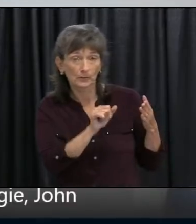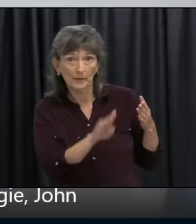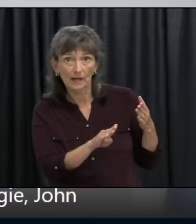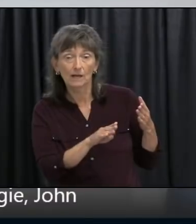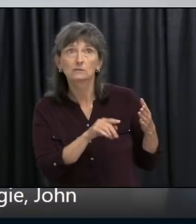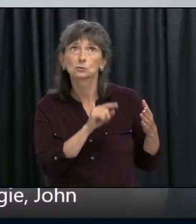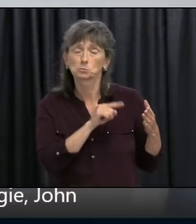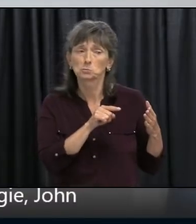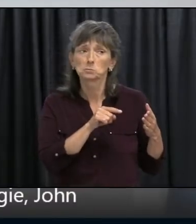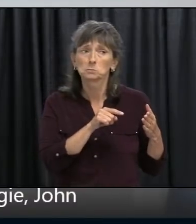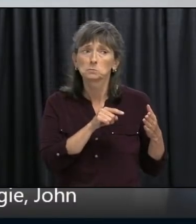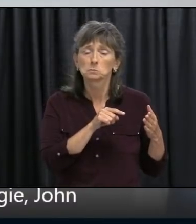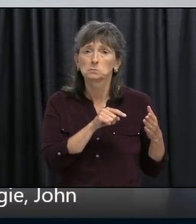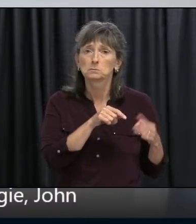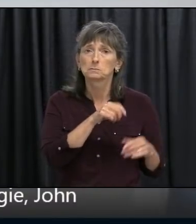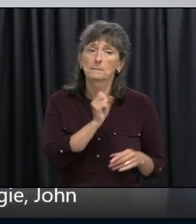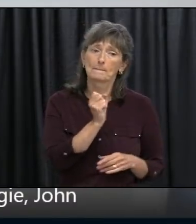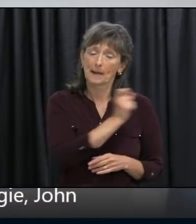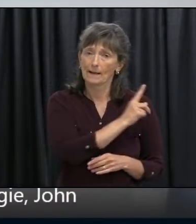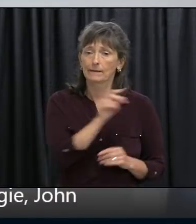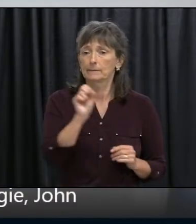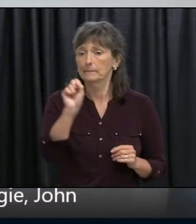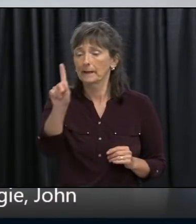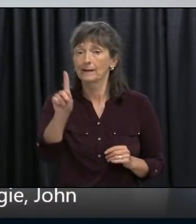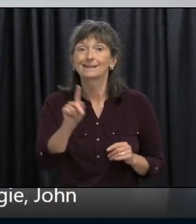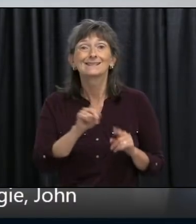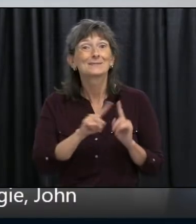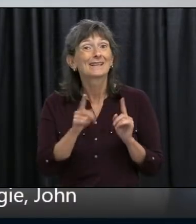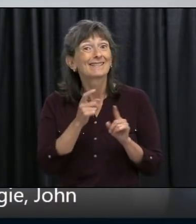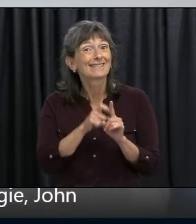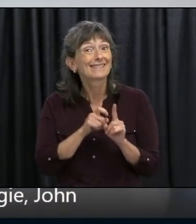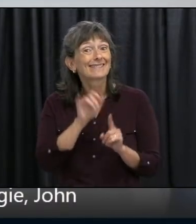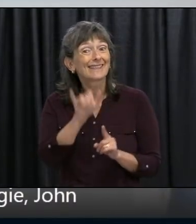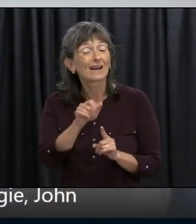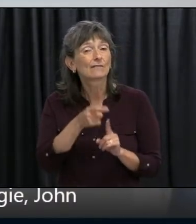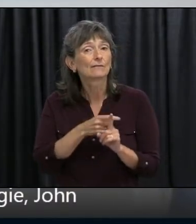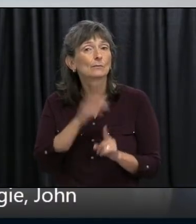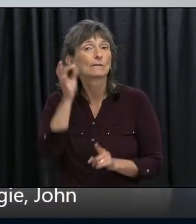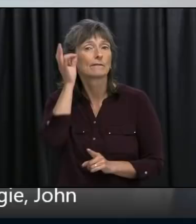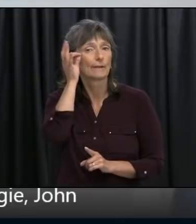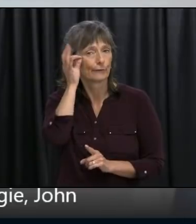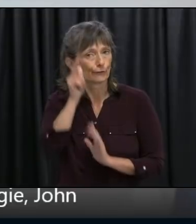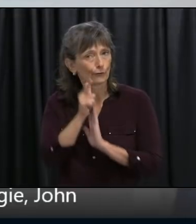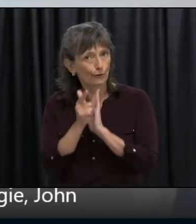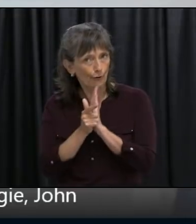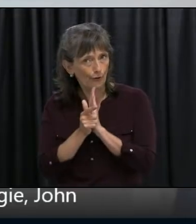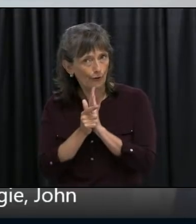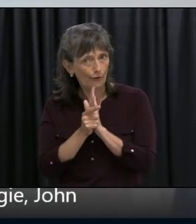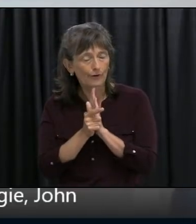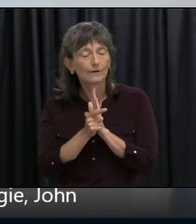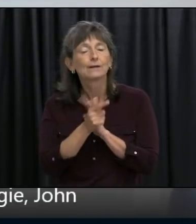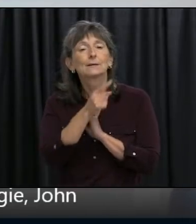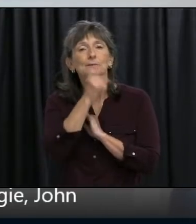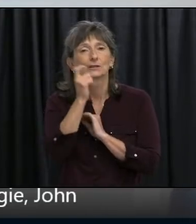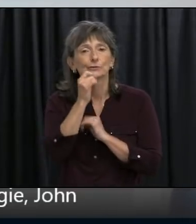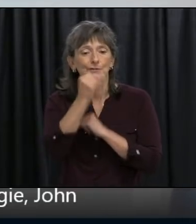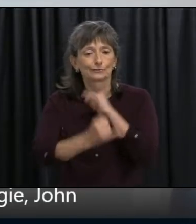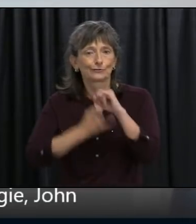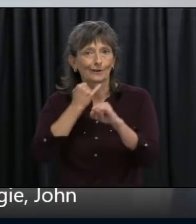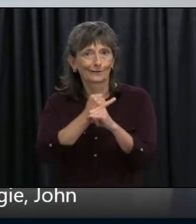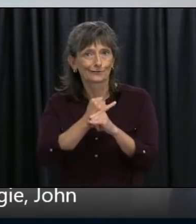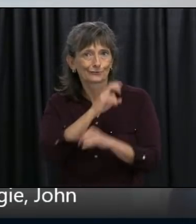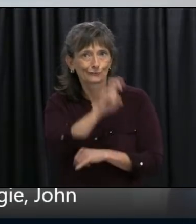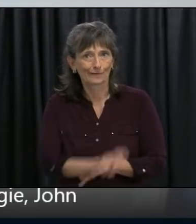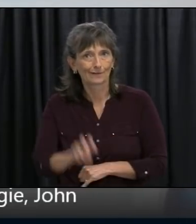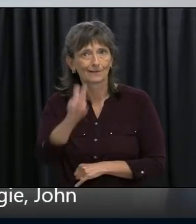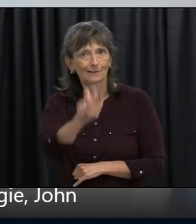things. This, my understanding, is federal because it involves international, falls under the Quarantine Act, and jurisdiction lies